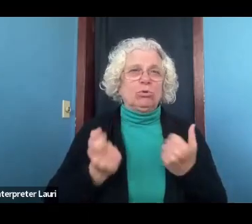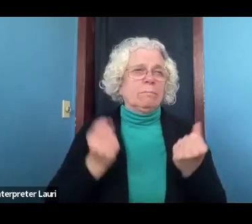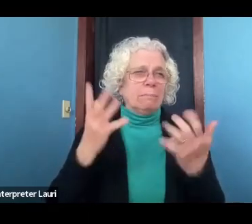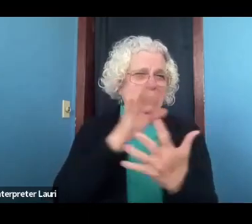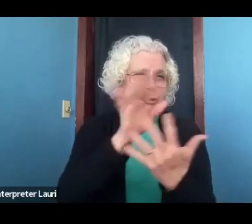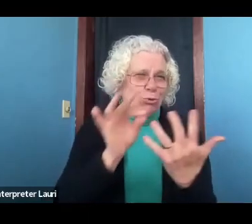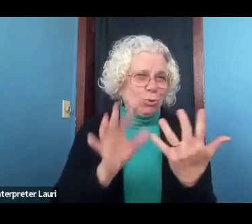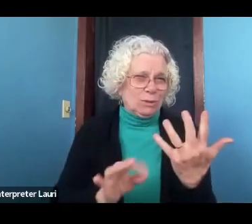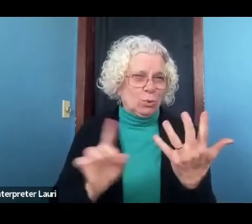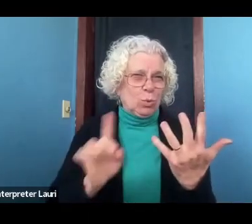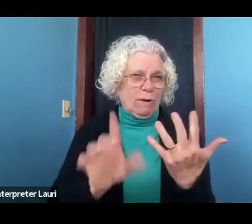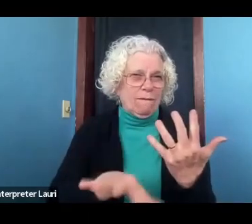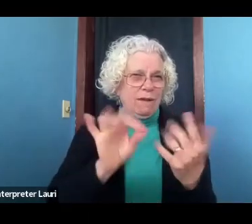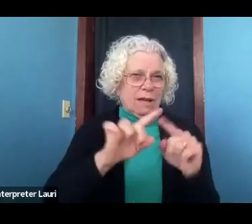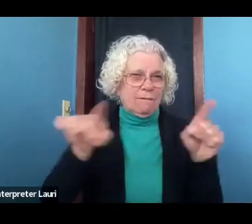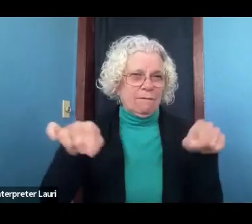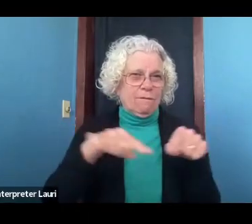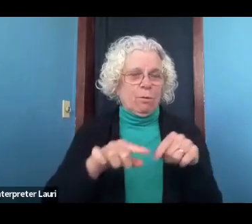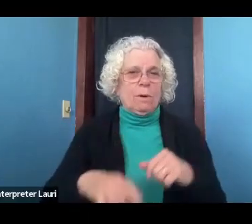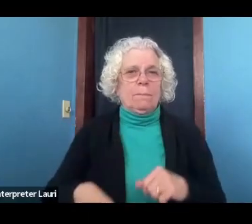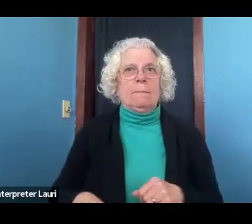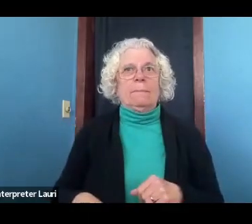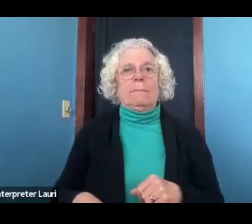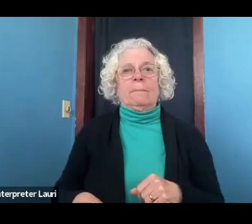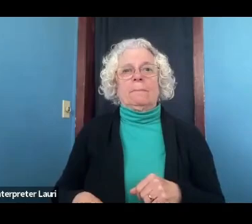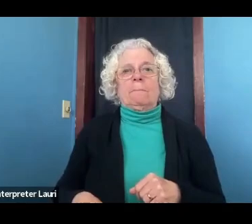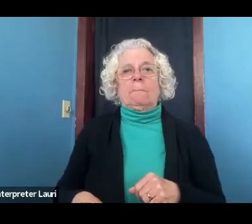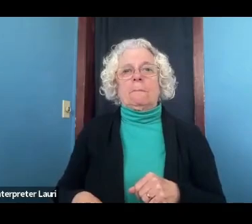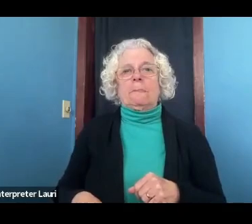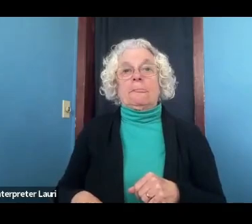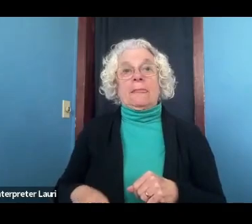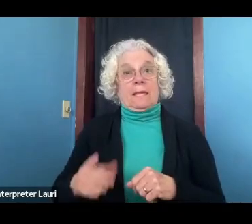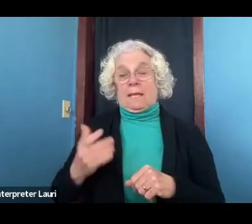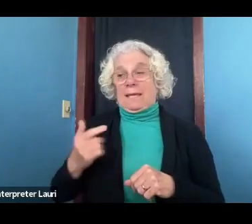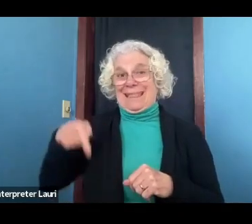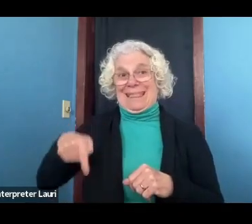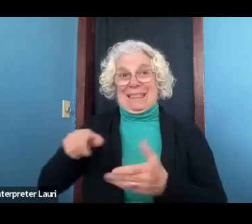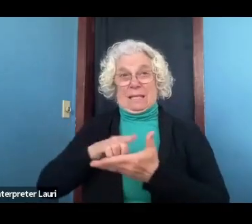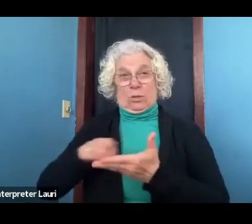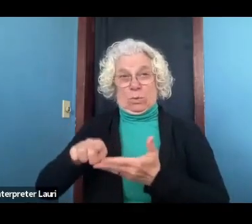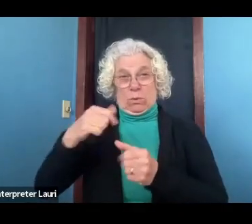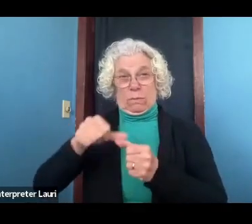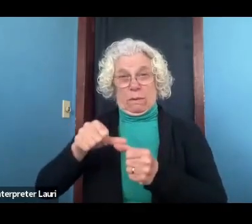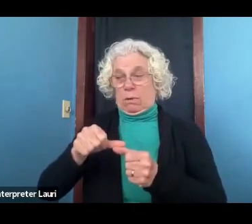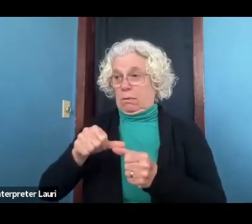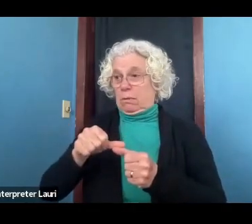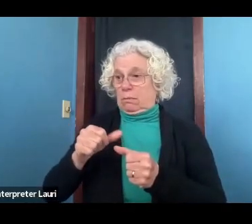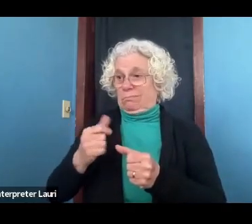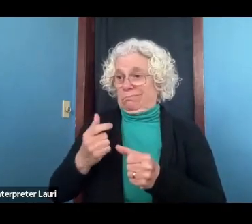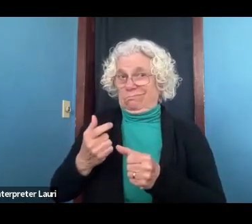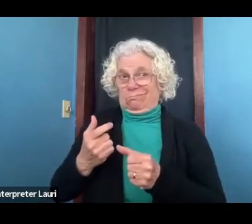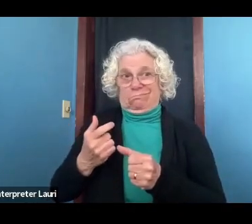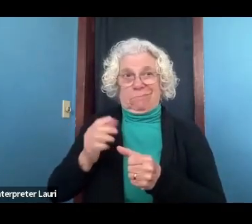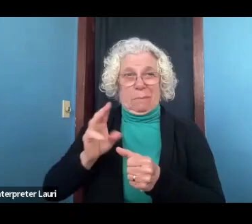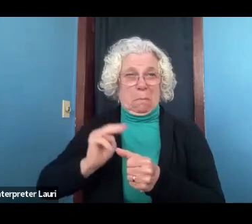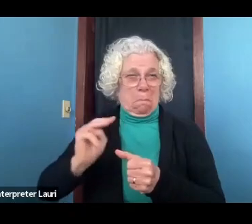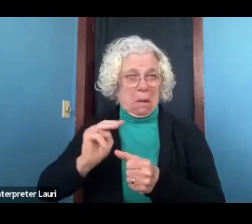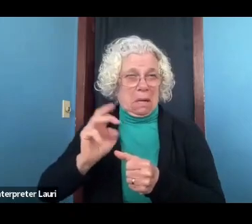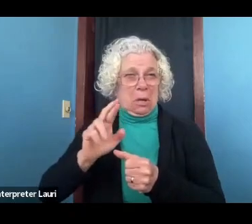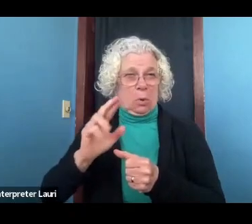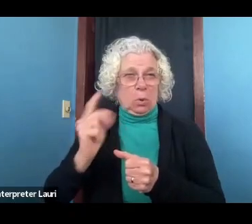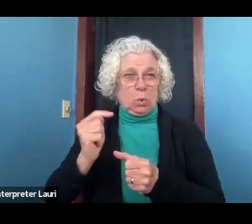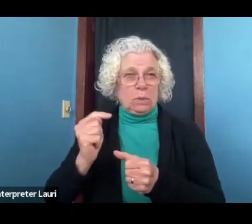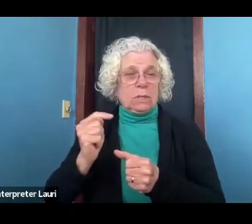If you were at my power of attorney webinar earlier in the week, You may remember that there's